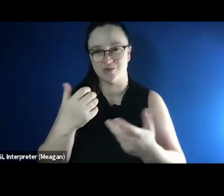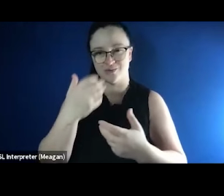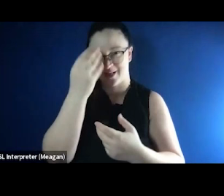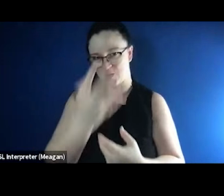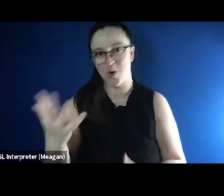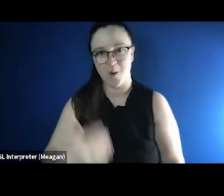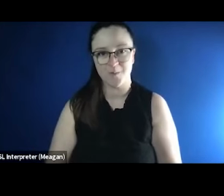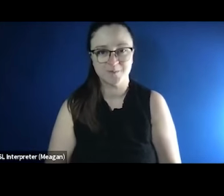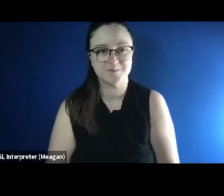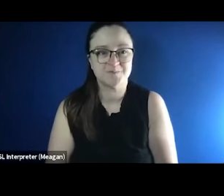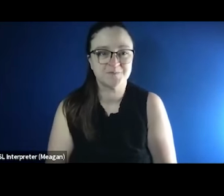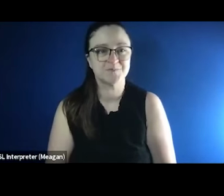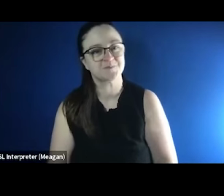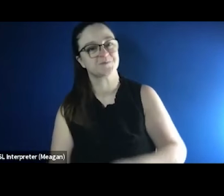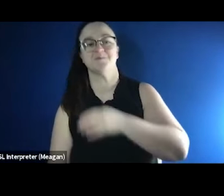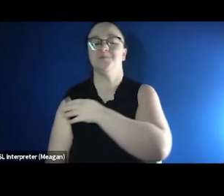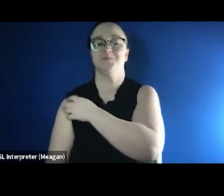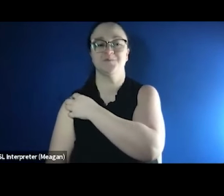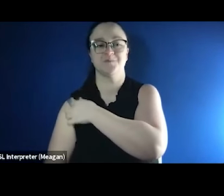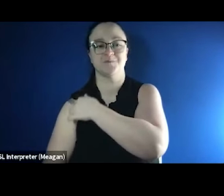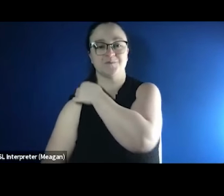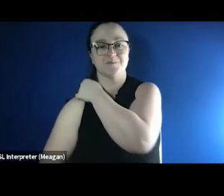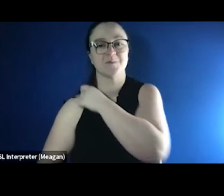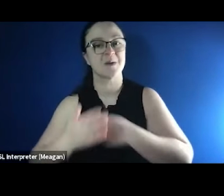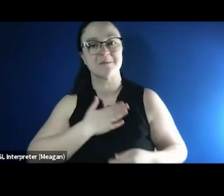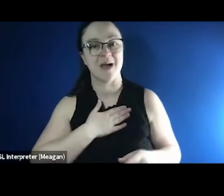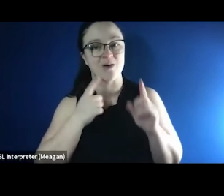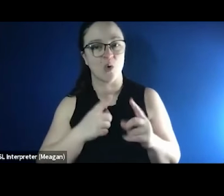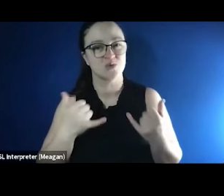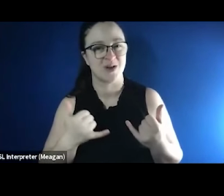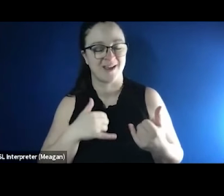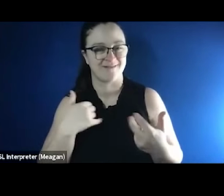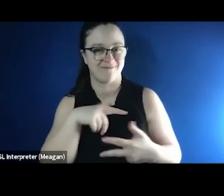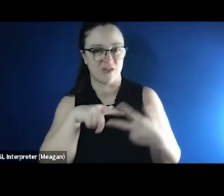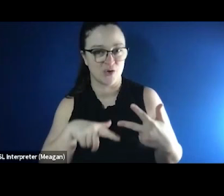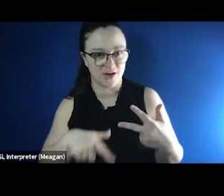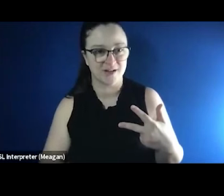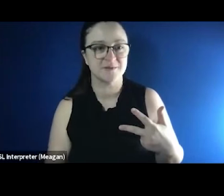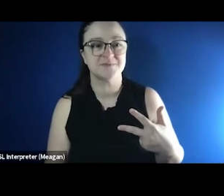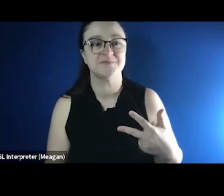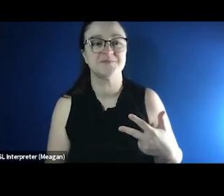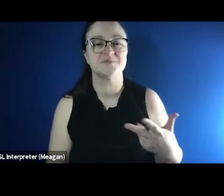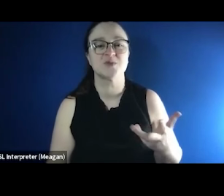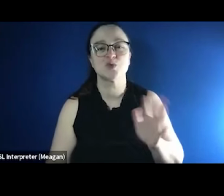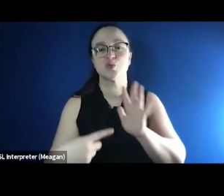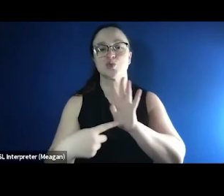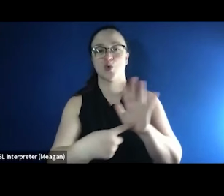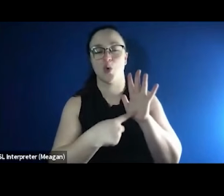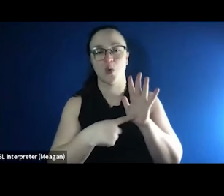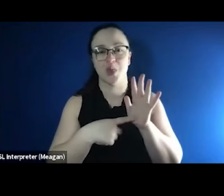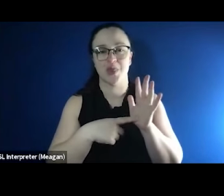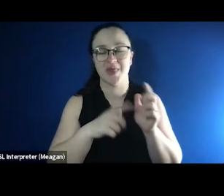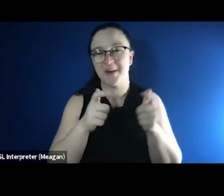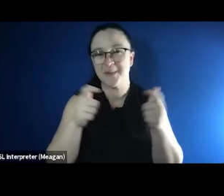Okay. So my learning objectives are threefold: to kind of paint the larger portrait of this